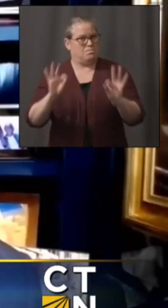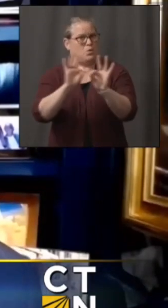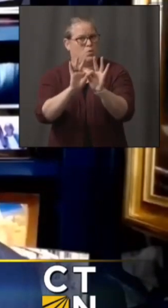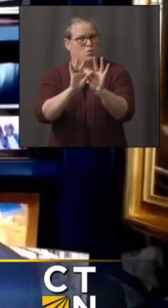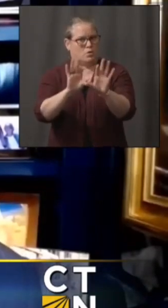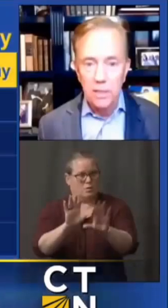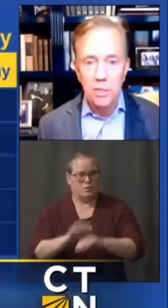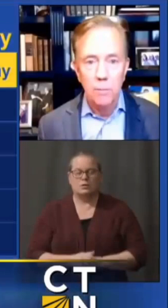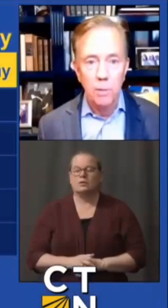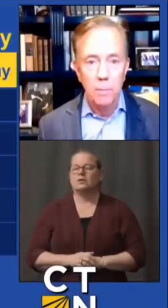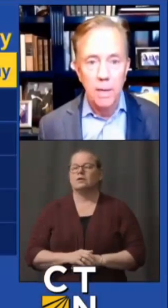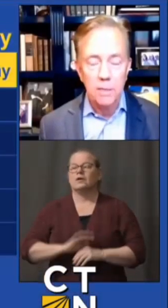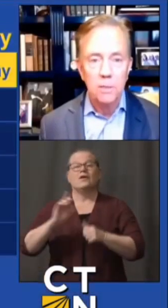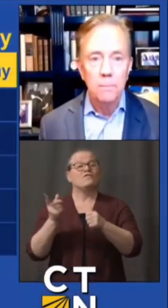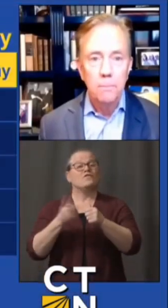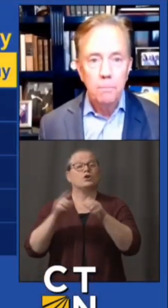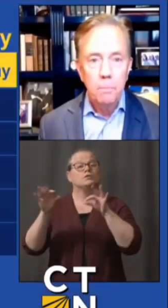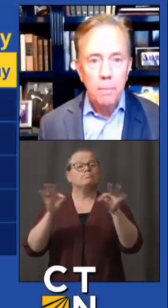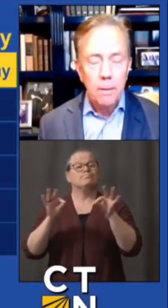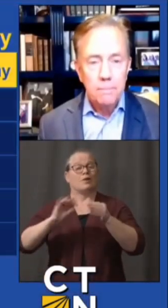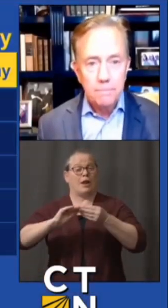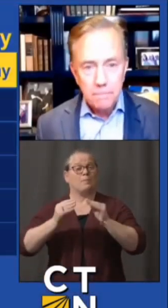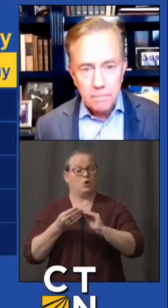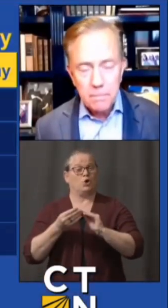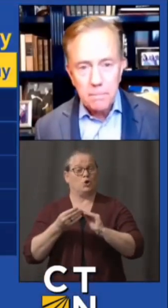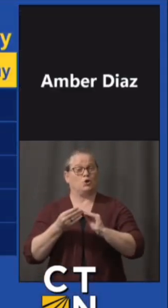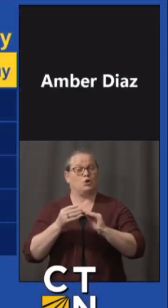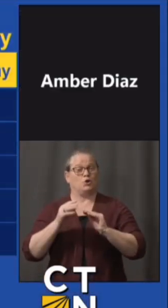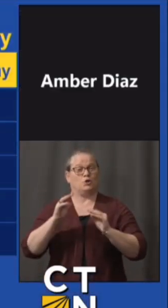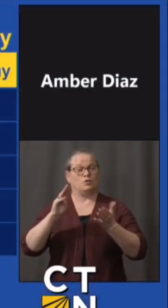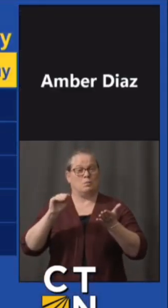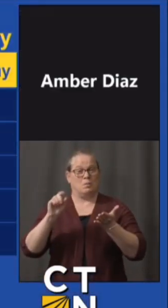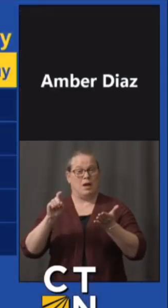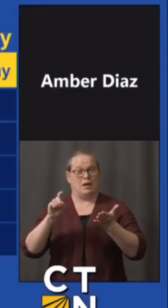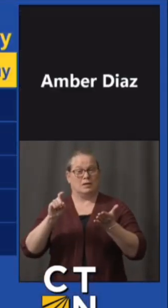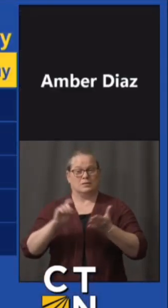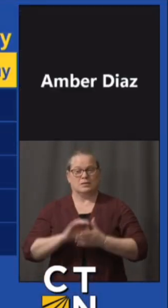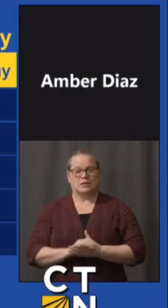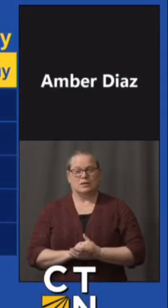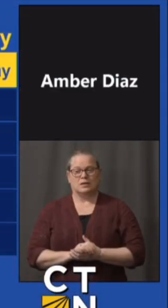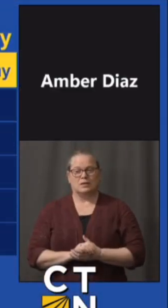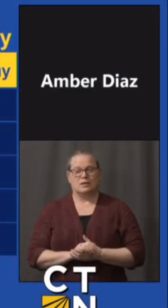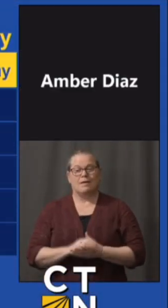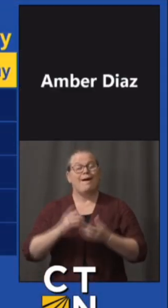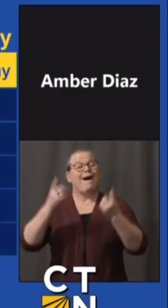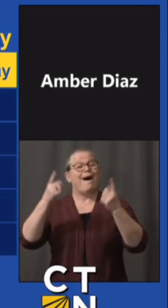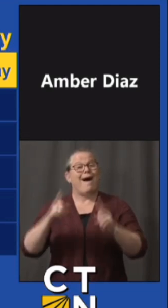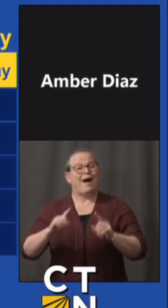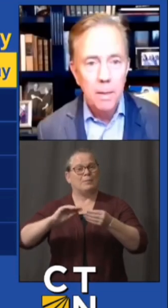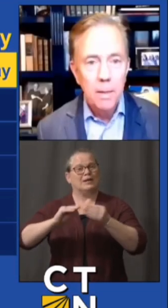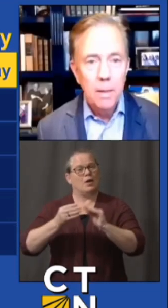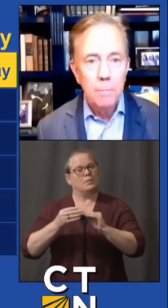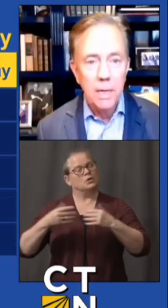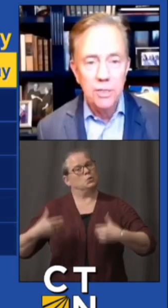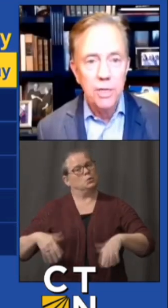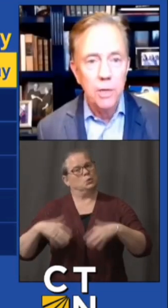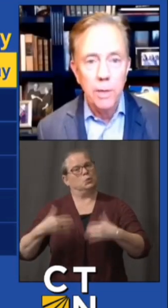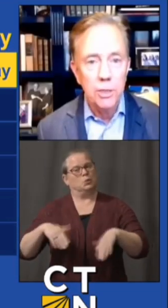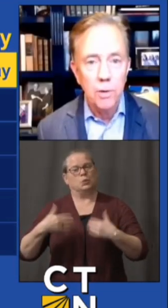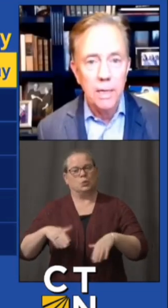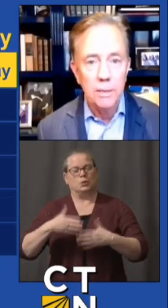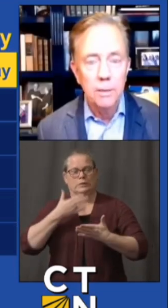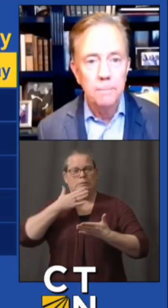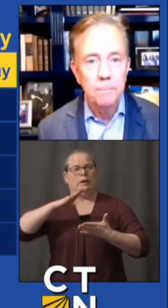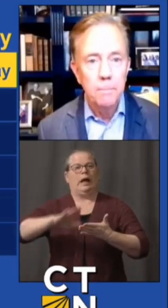the COVID daily summary, Max. Here's the problem. It's going to come up disturbing numbers here, but continuing